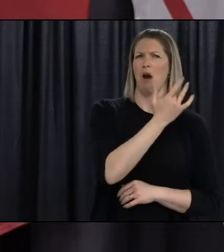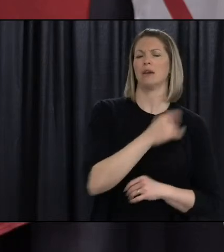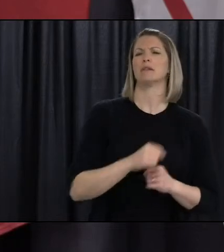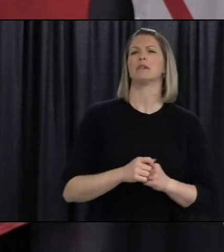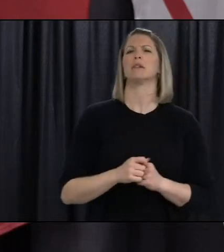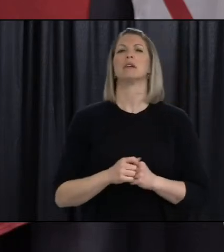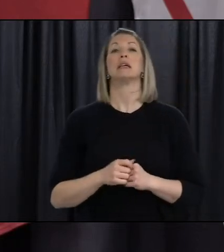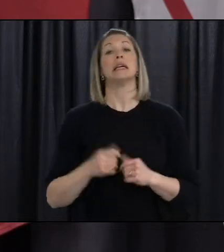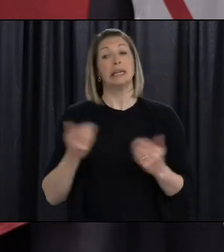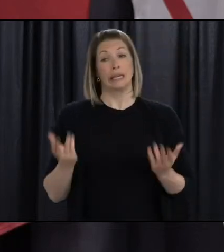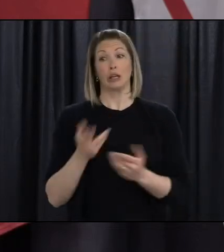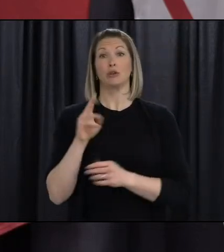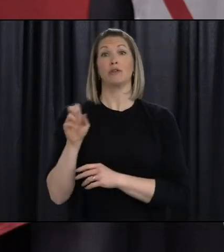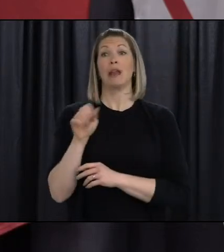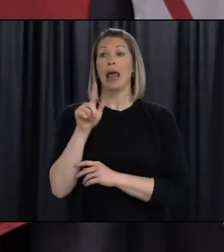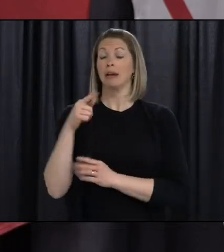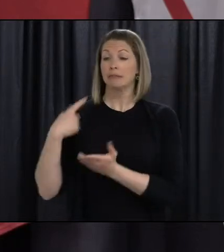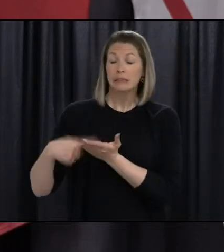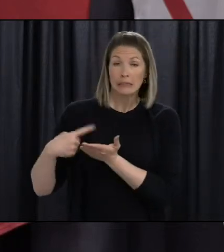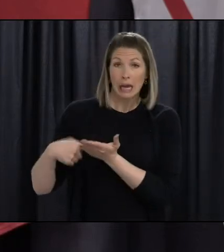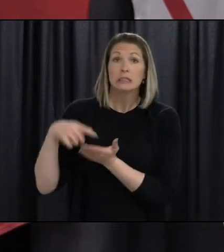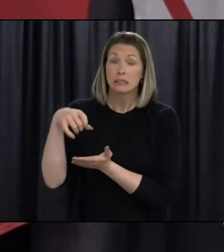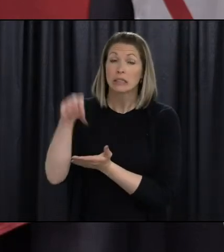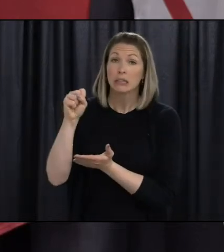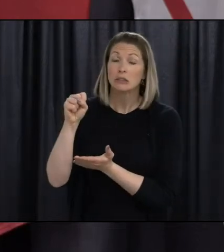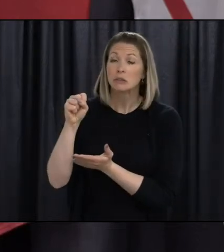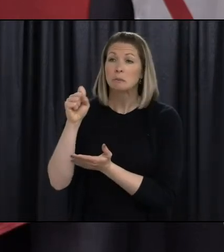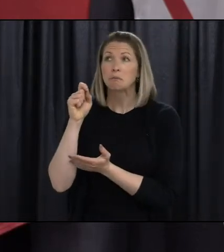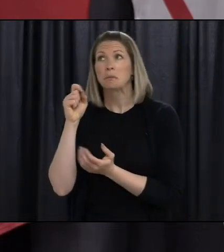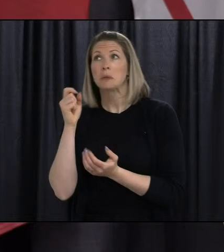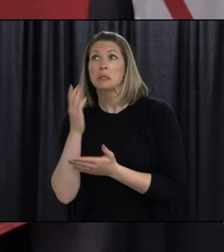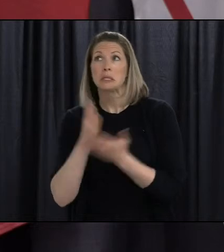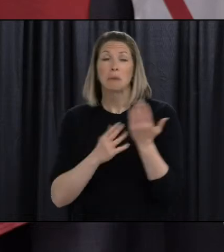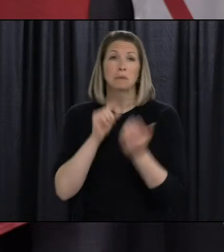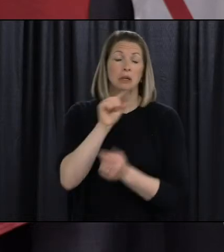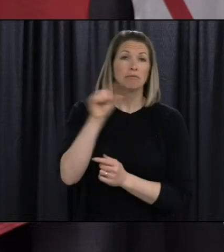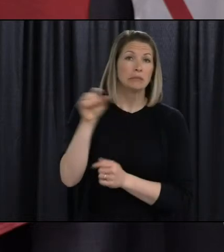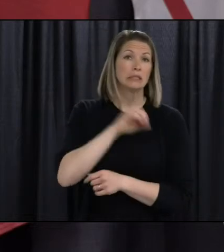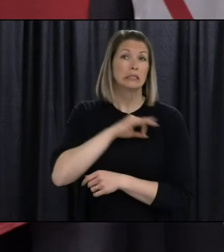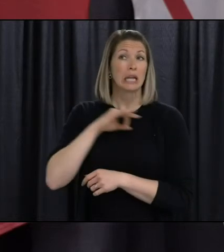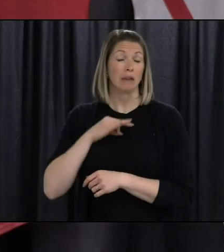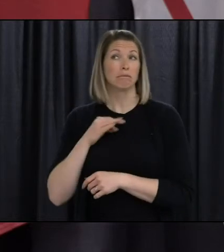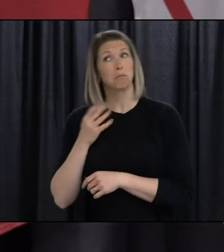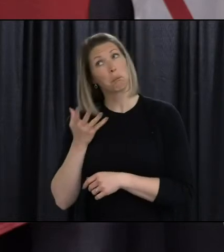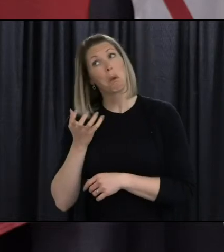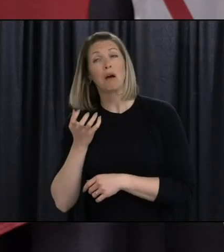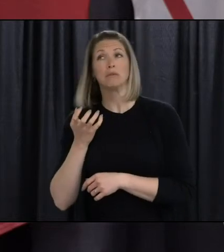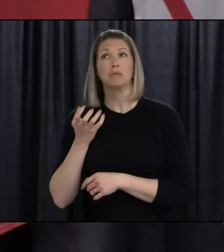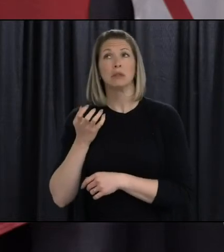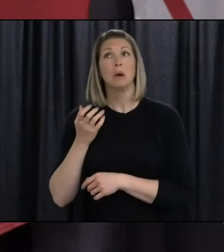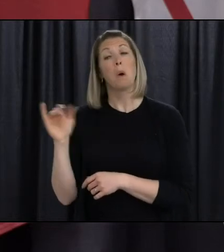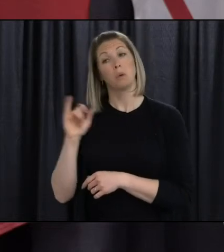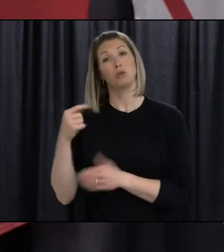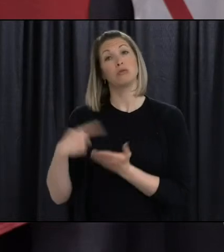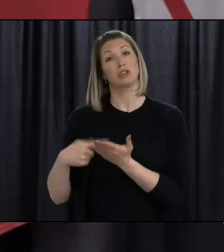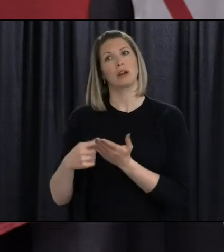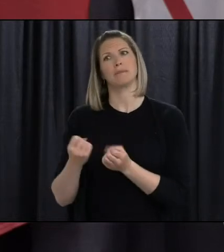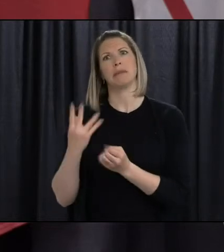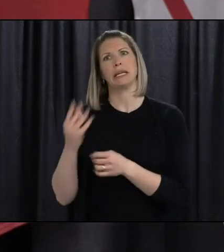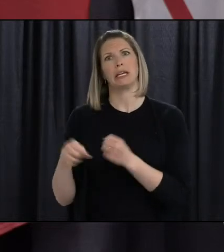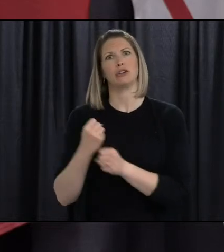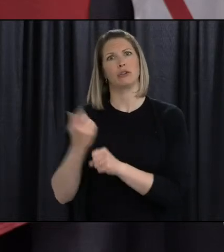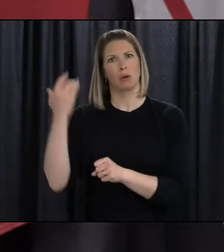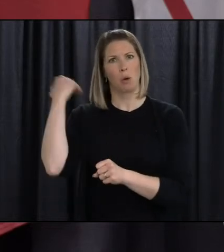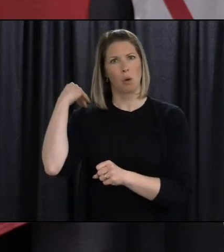in our province and has been implemented by, some of the public sector workers in Newfoundland and Labrador many, many years ago. So